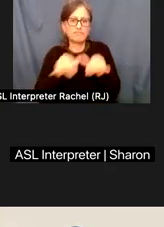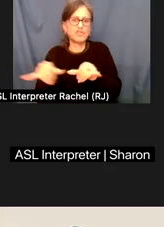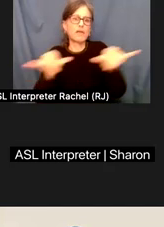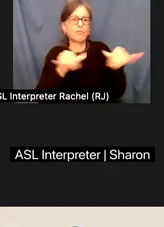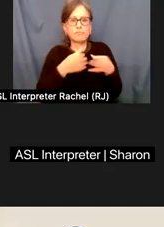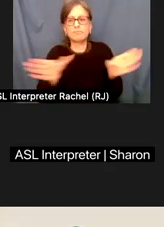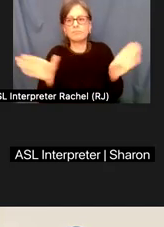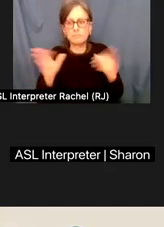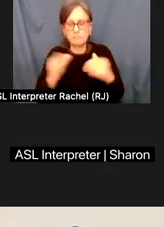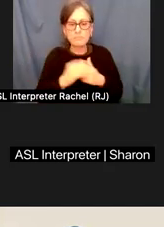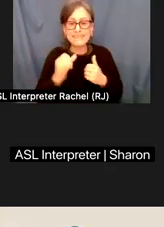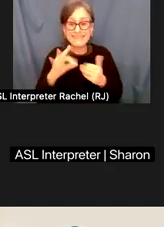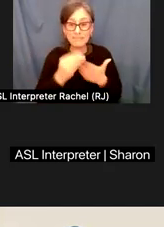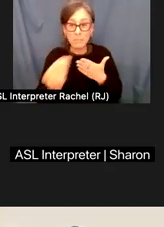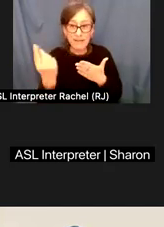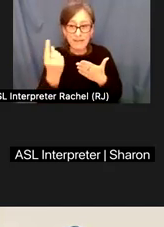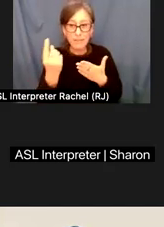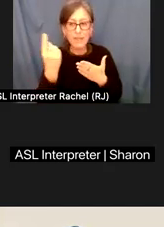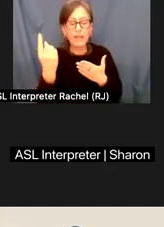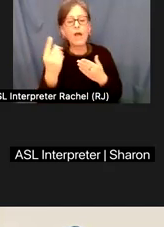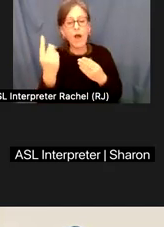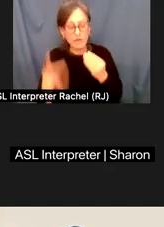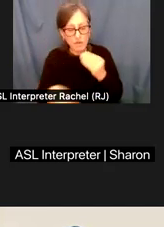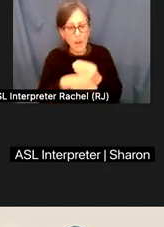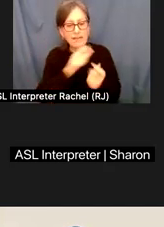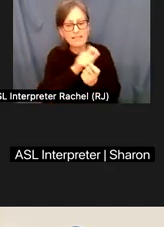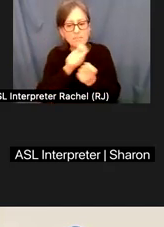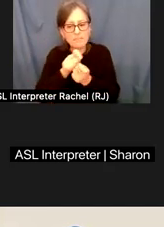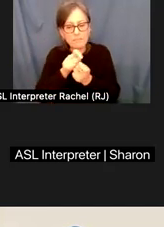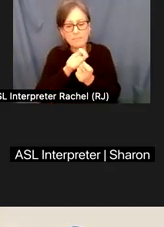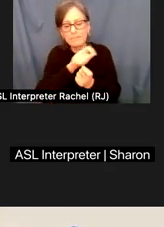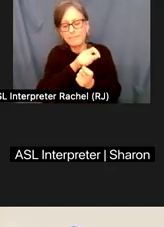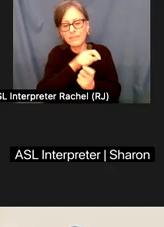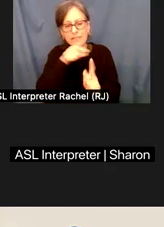something, always make sure to add in the specific things you need.